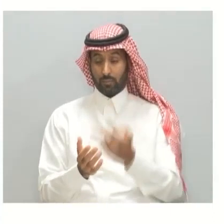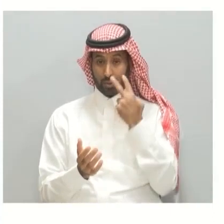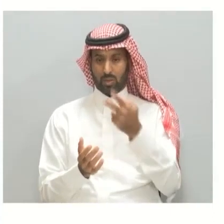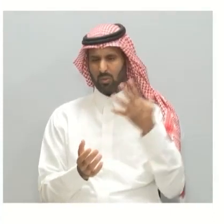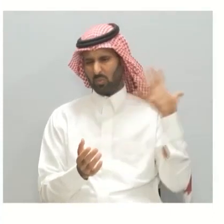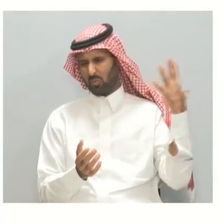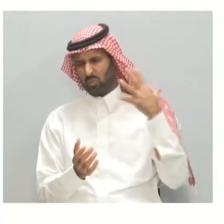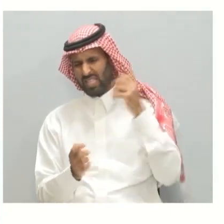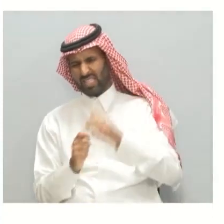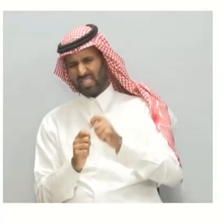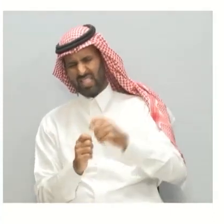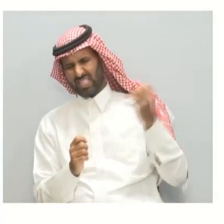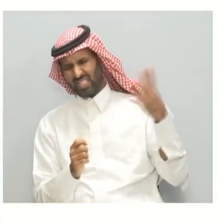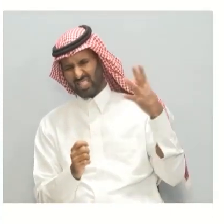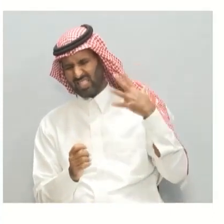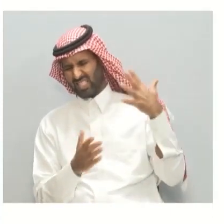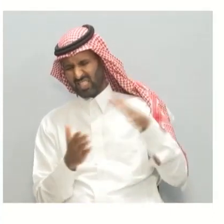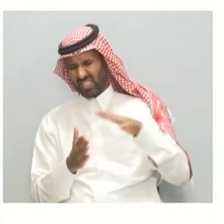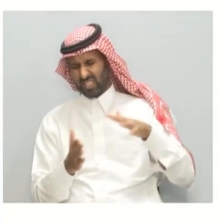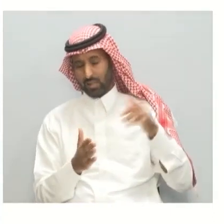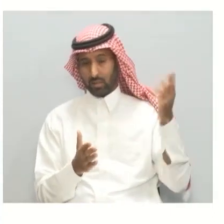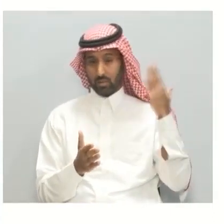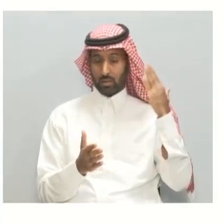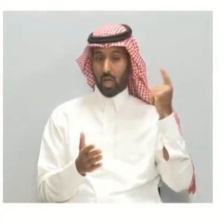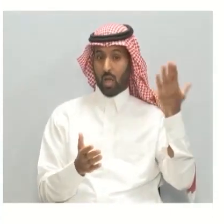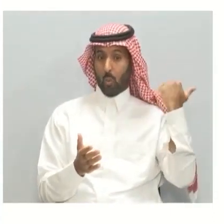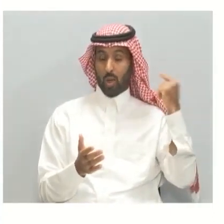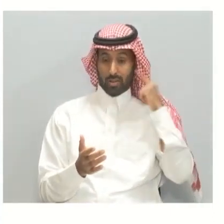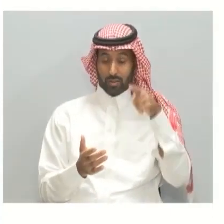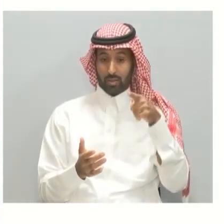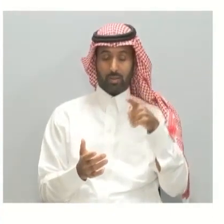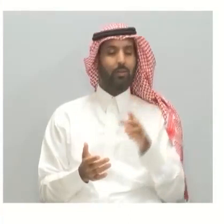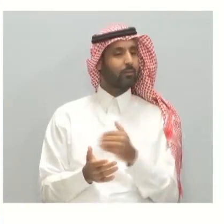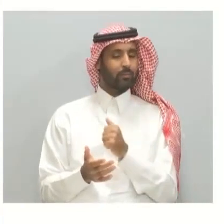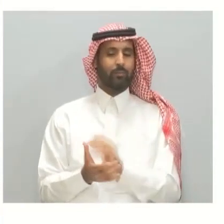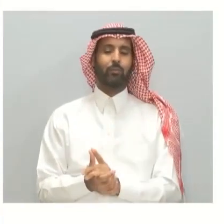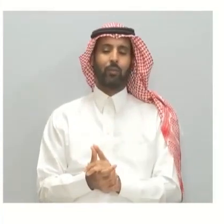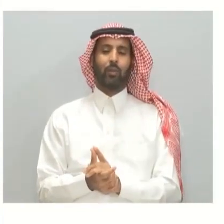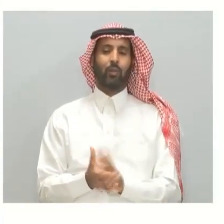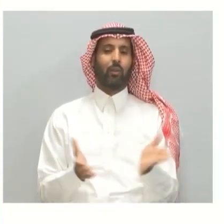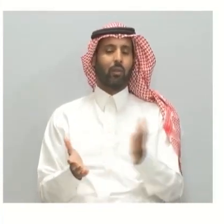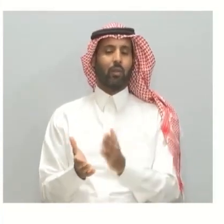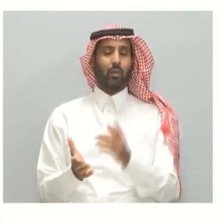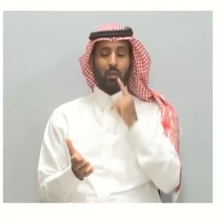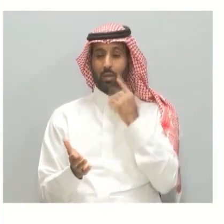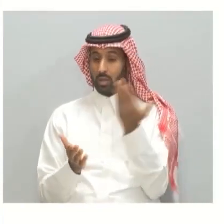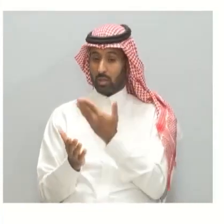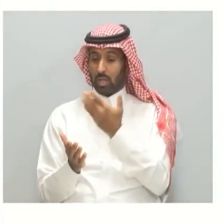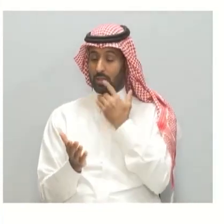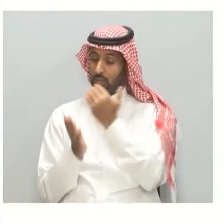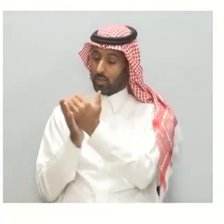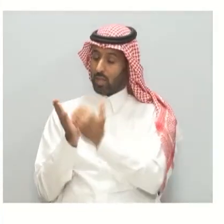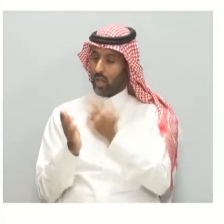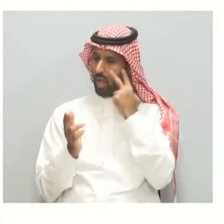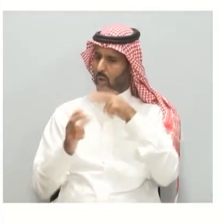noise consultant. Have you ever heard of a noise consultant? Of course not. So read the essay and